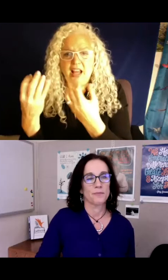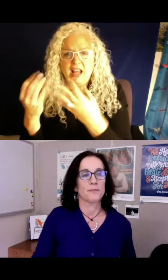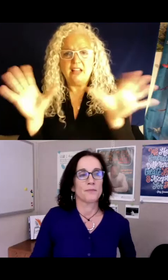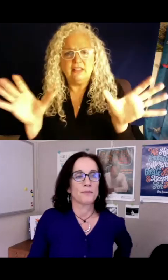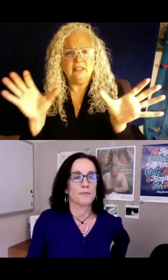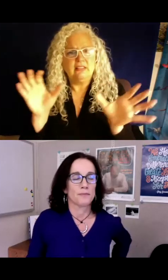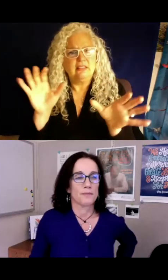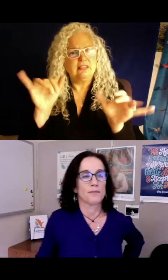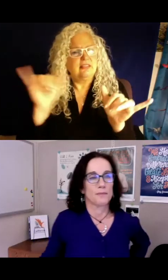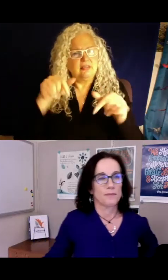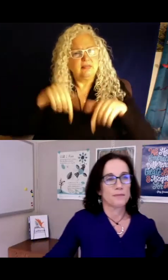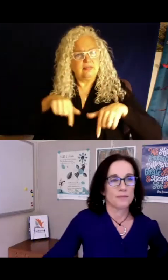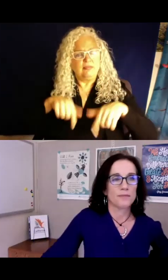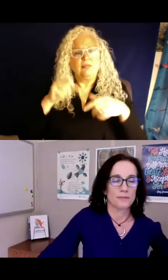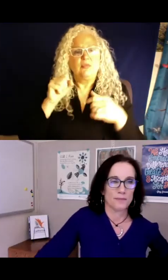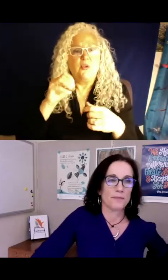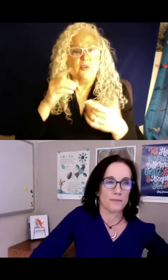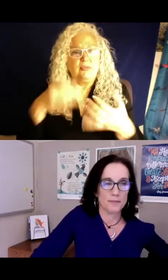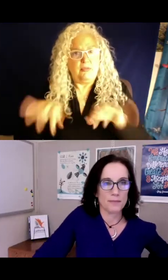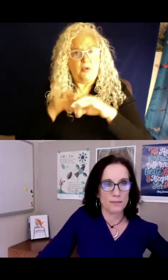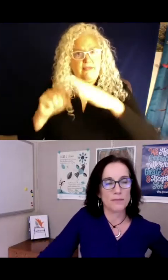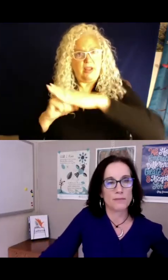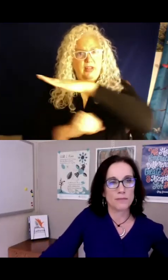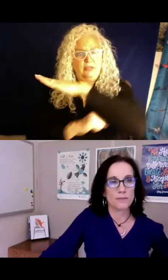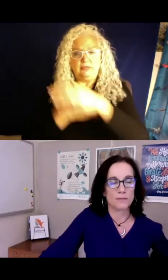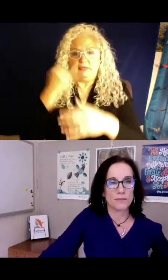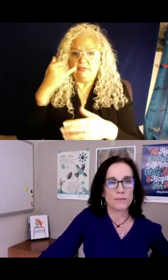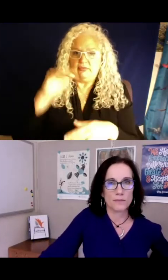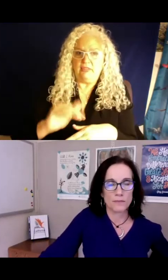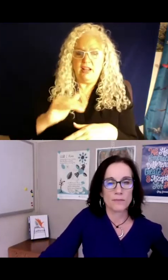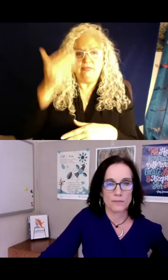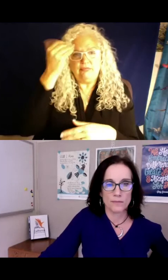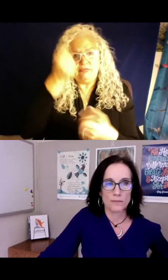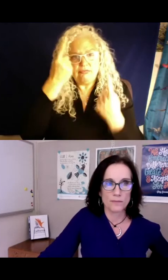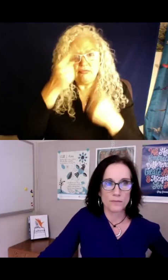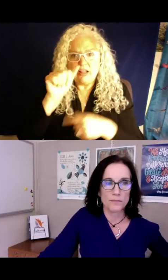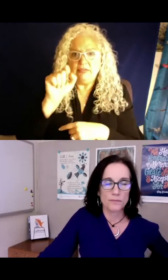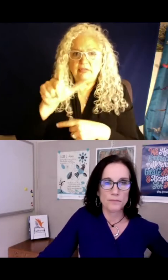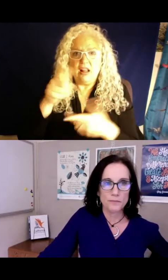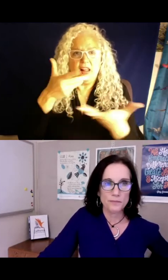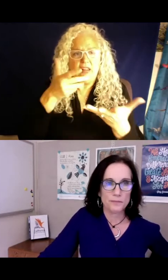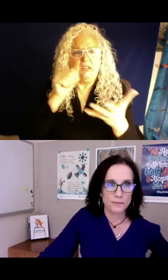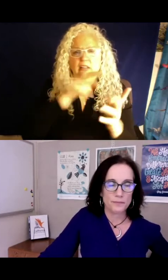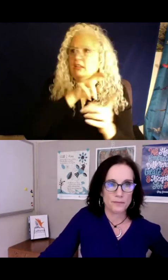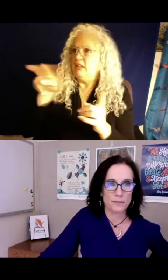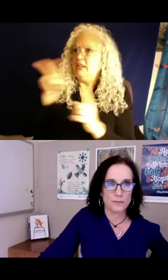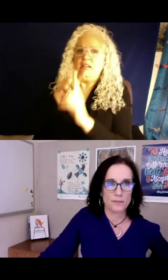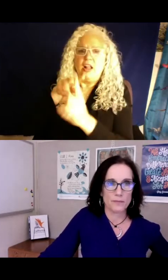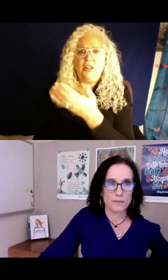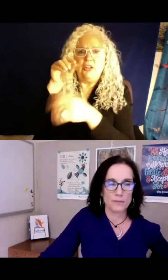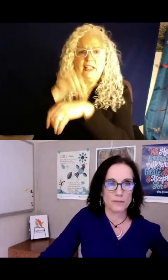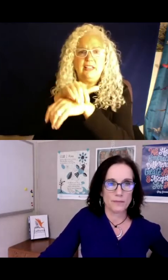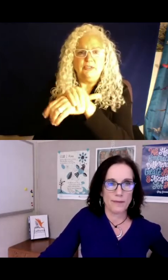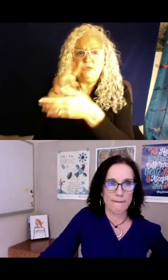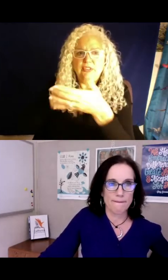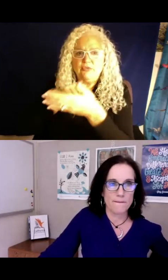spoken language and an Italian sign language. So it's the same here. So it's an important foundation. If a child understands